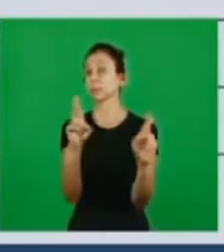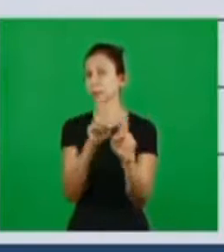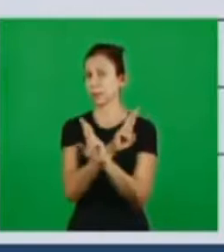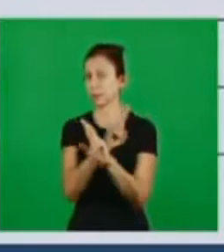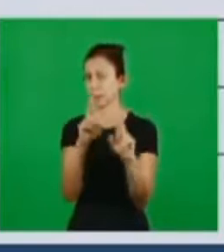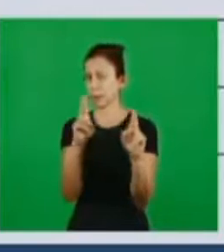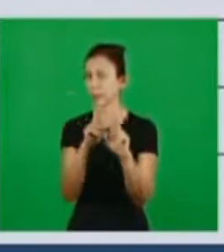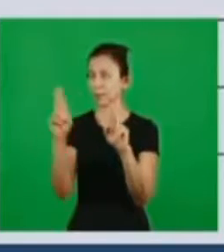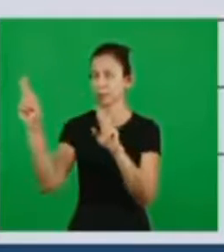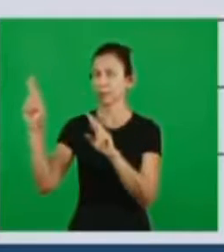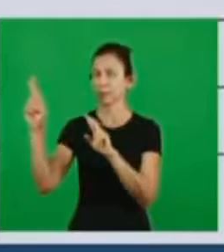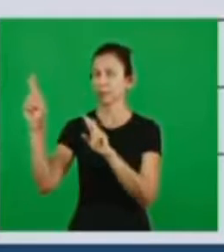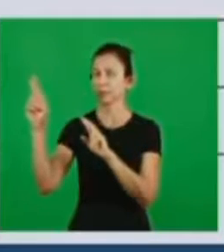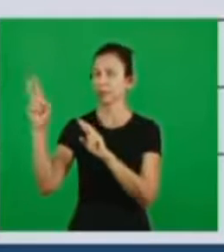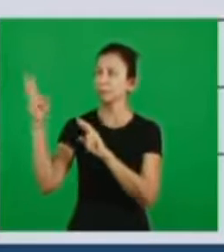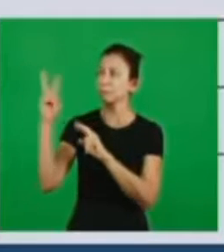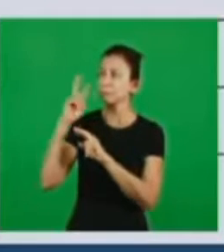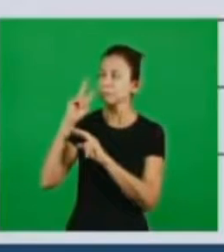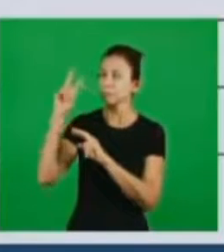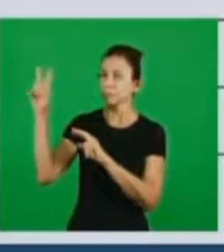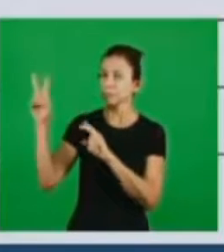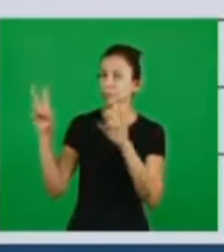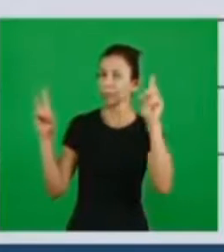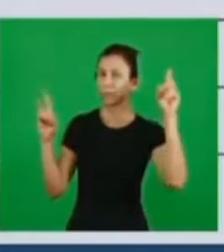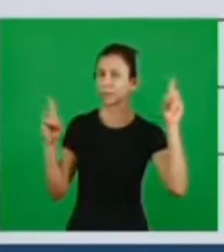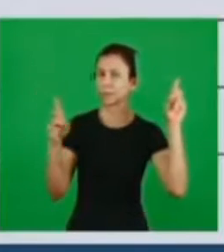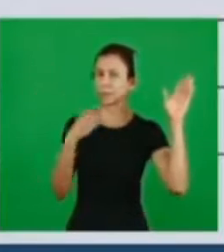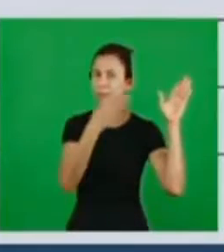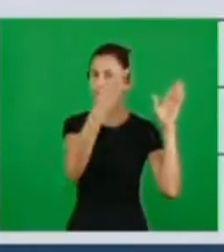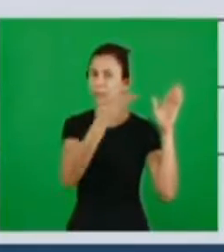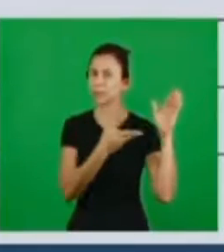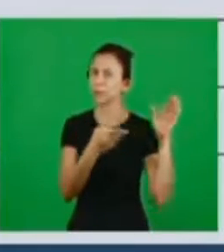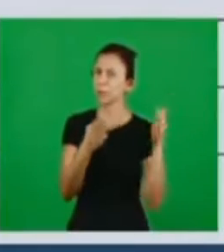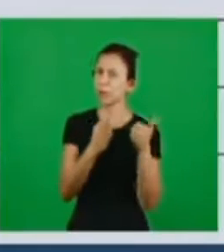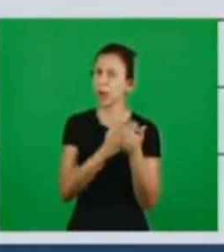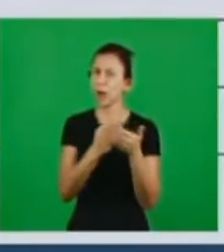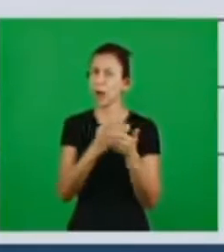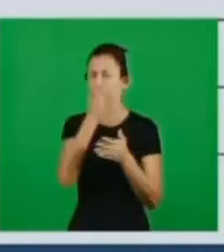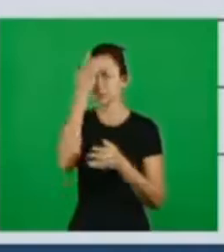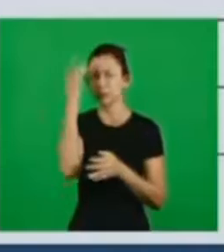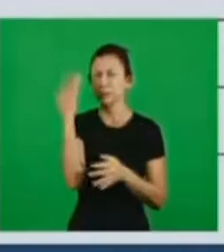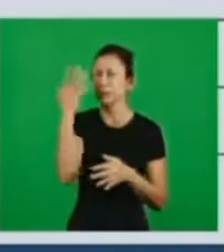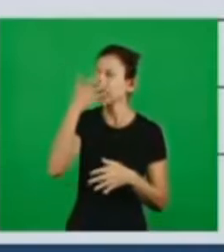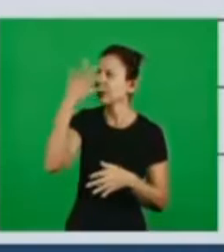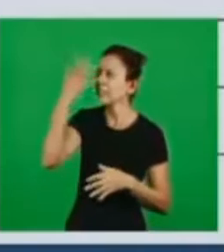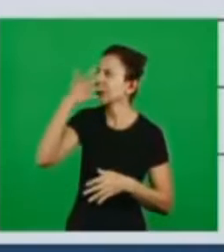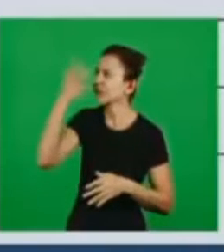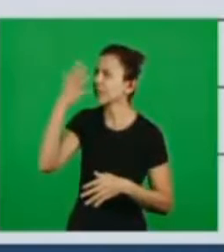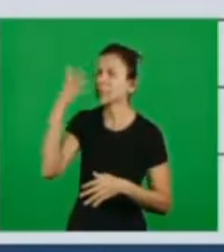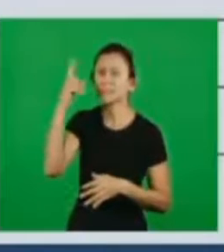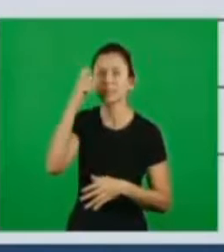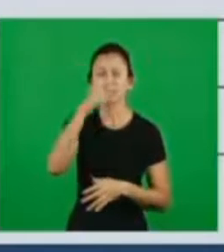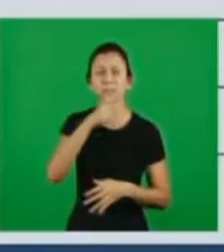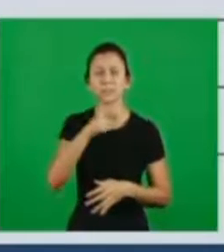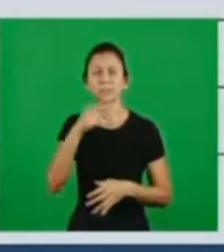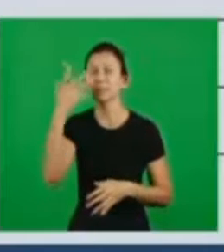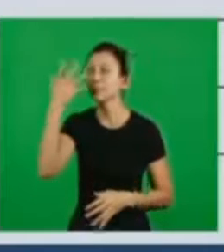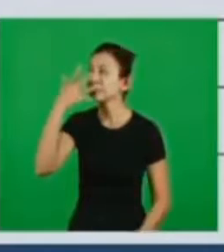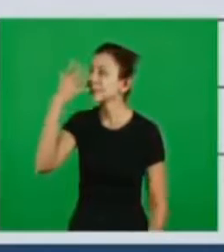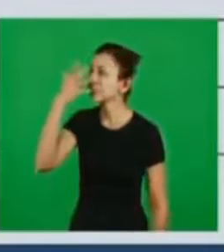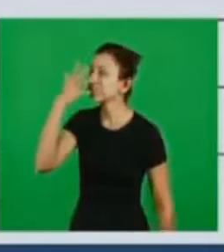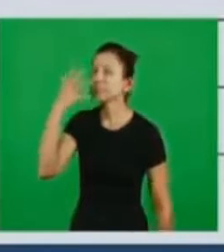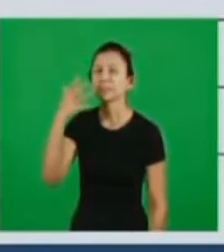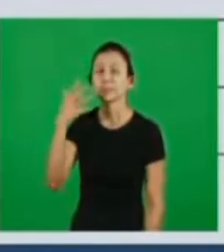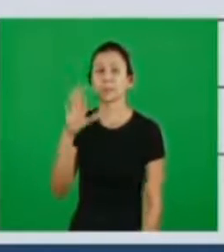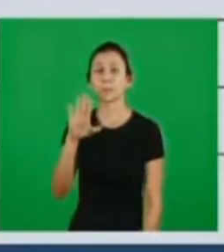those titles of glorification that we have on the left-hand side. We're going to mention to you because some of the